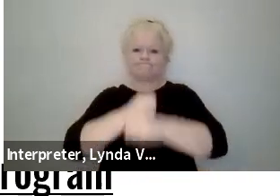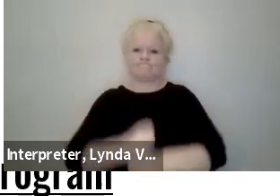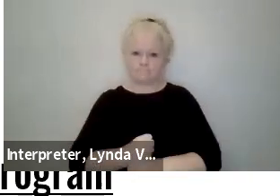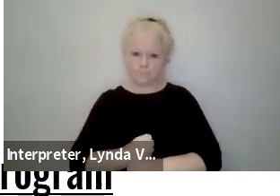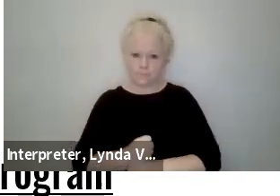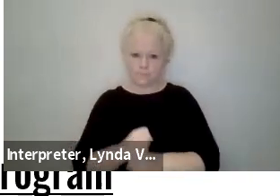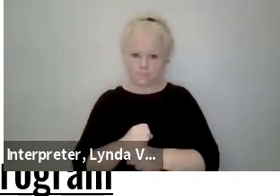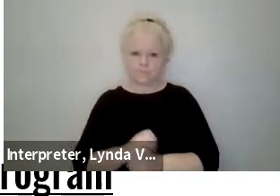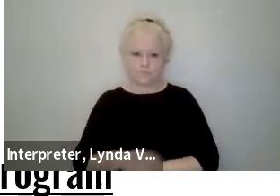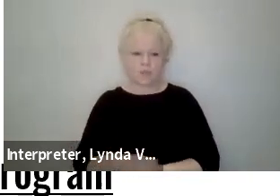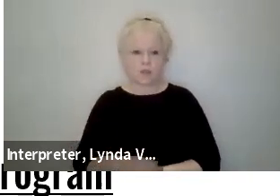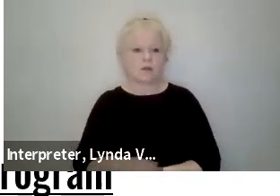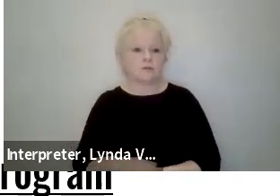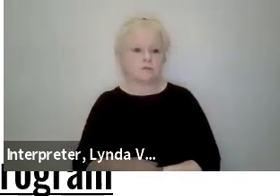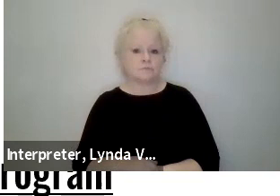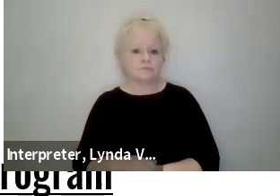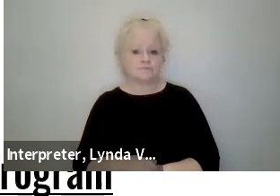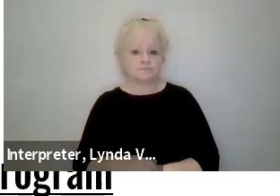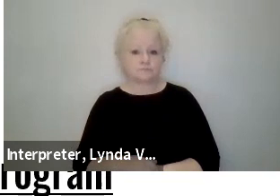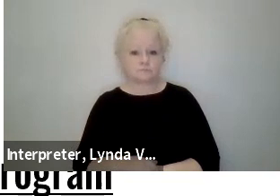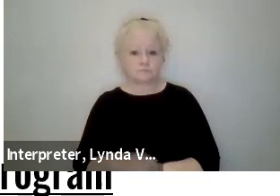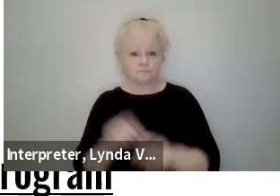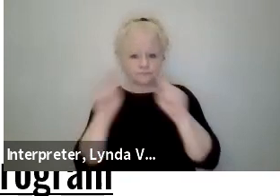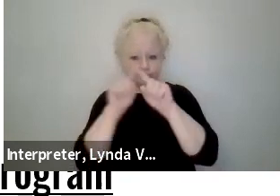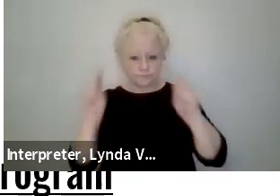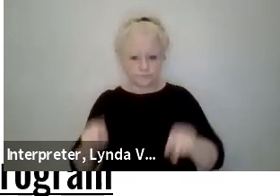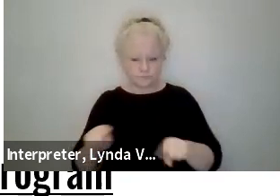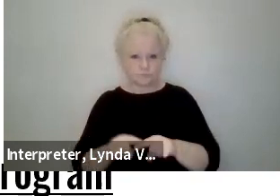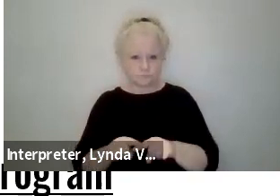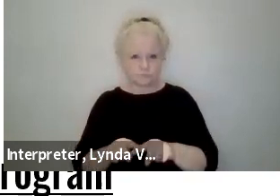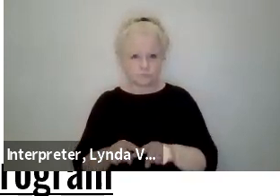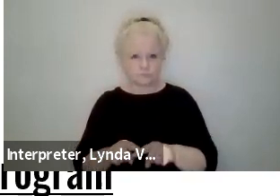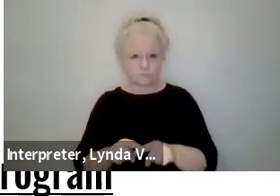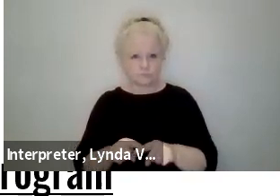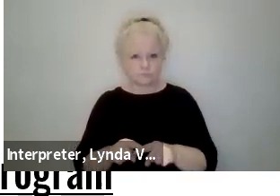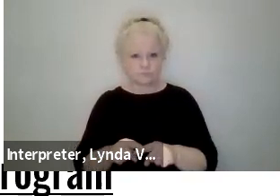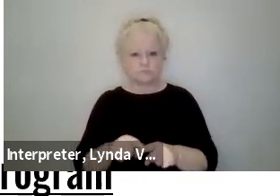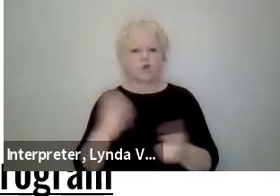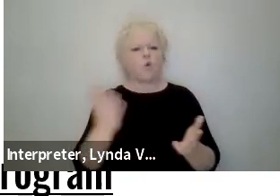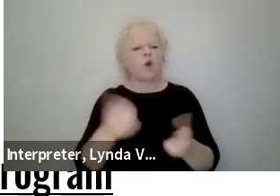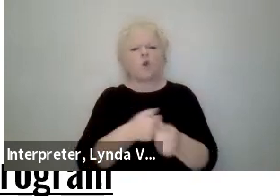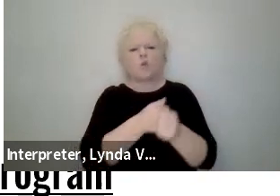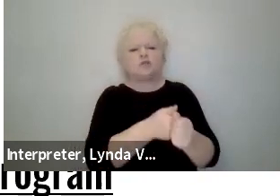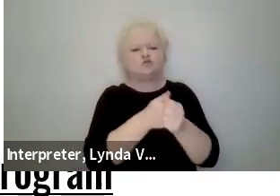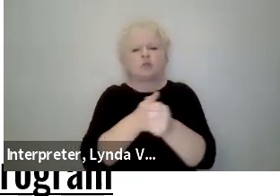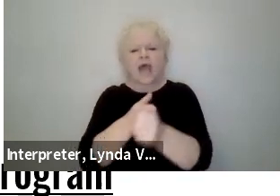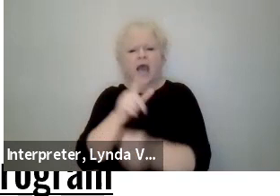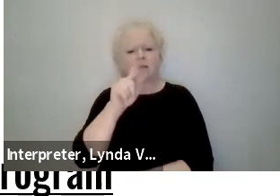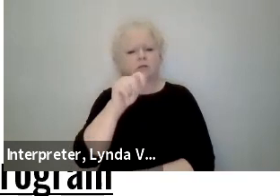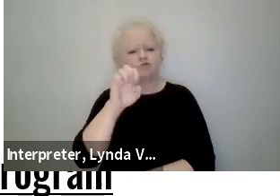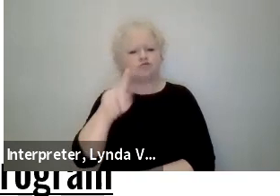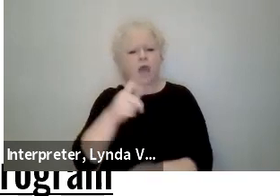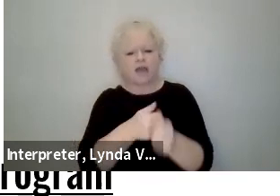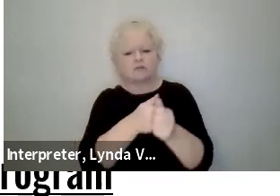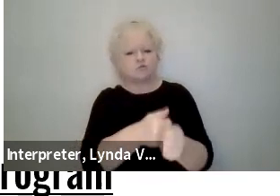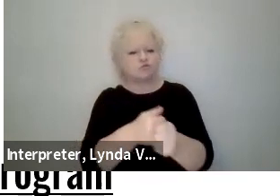slide, but I did want to share that some of the things that we track, and one of the programs that we have additional